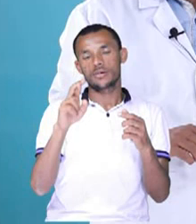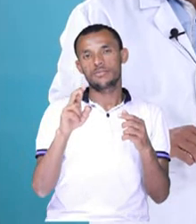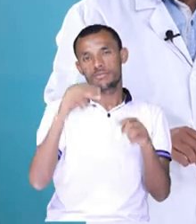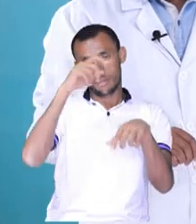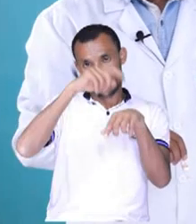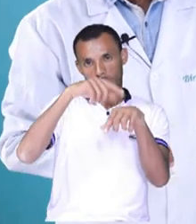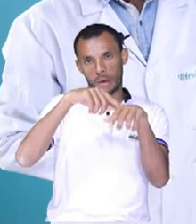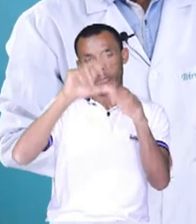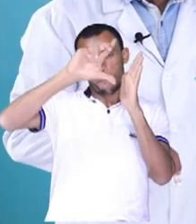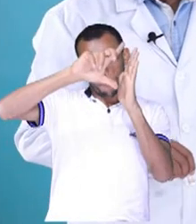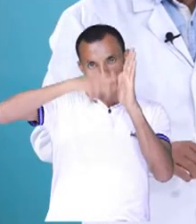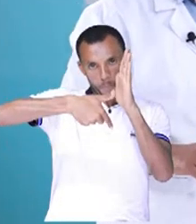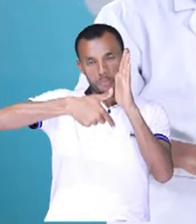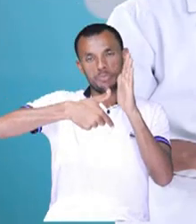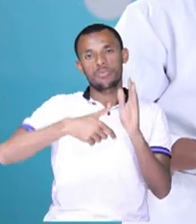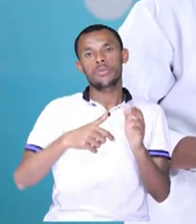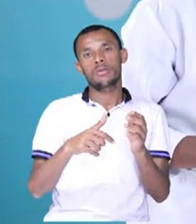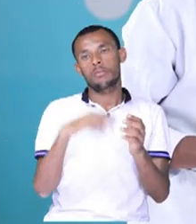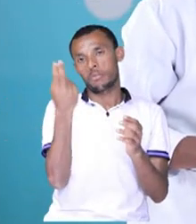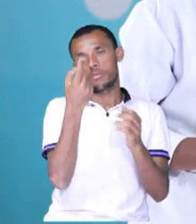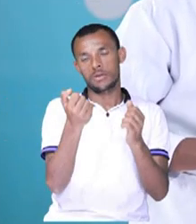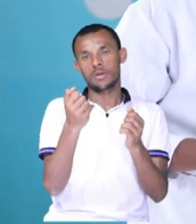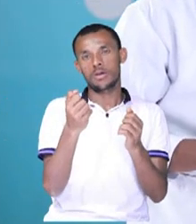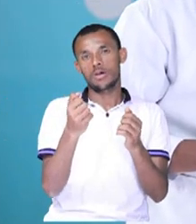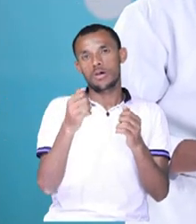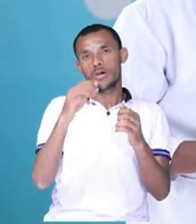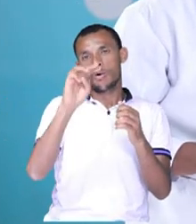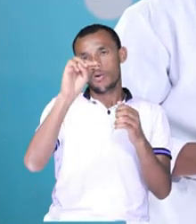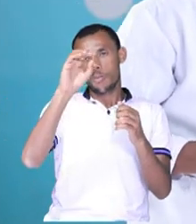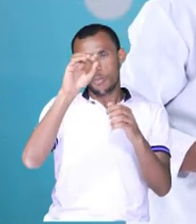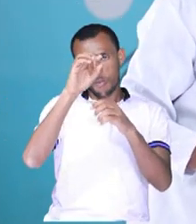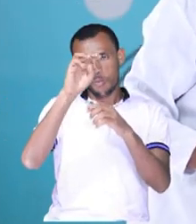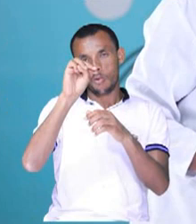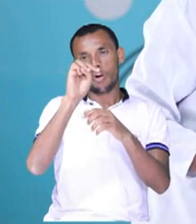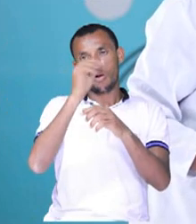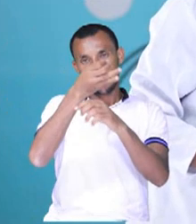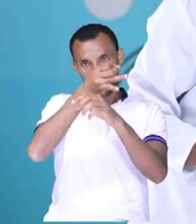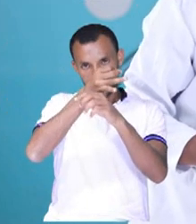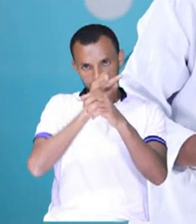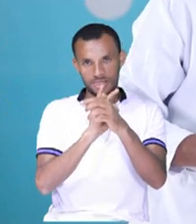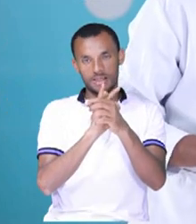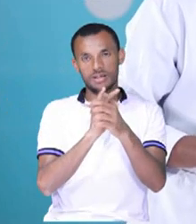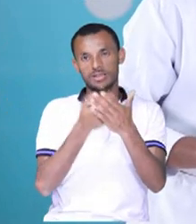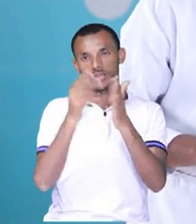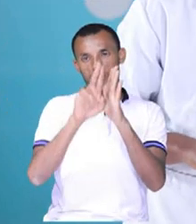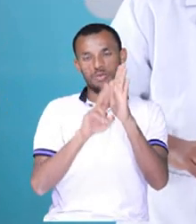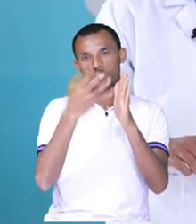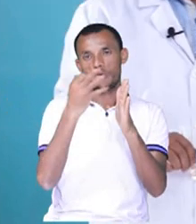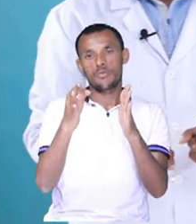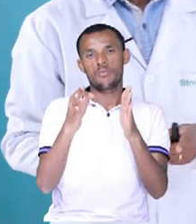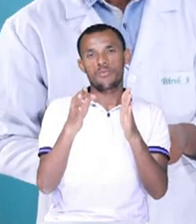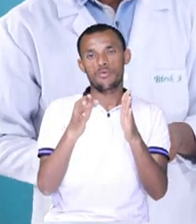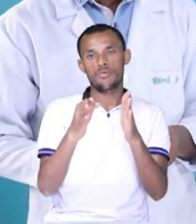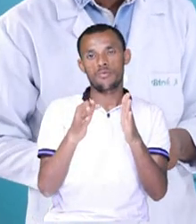unit second. Molarity means mole per liter. Over second means per second. This is the unit of what? The